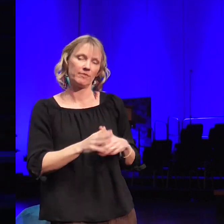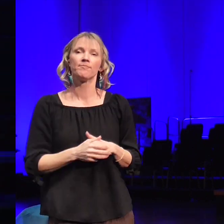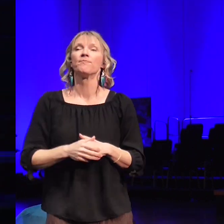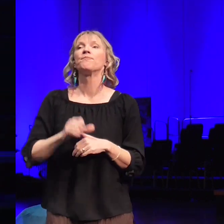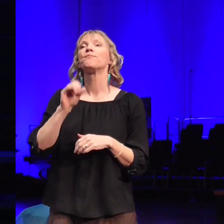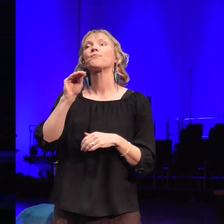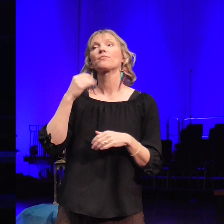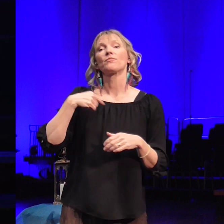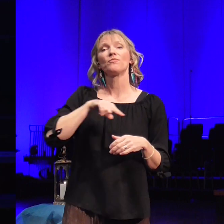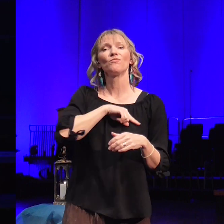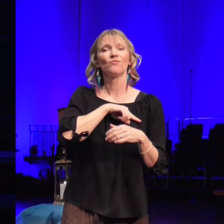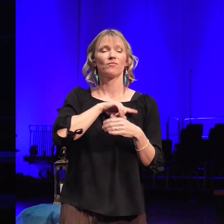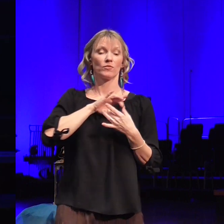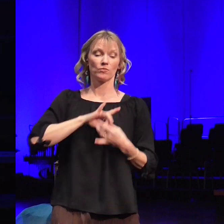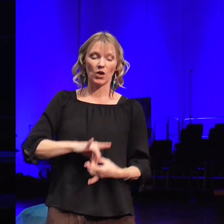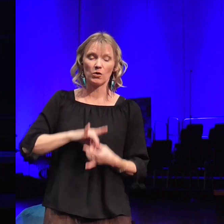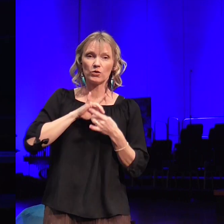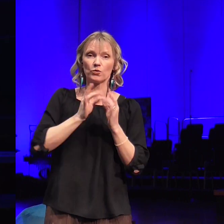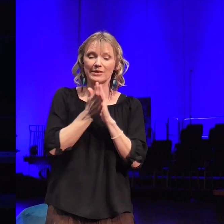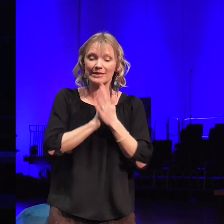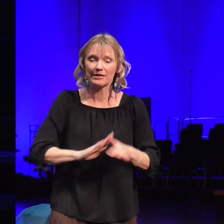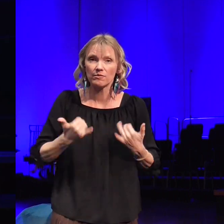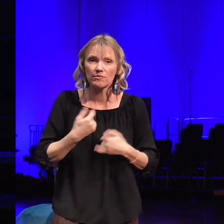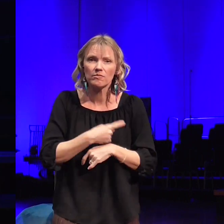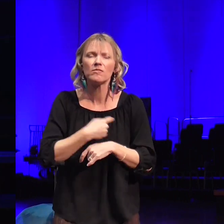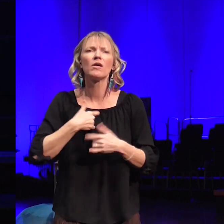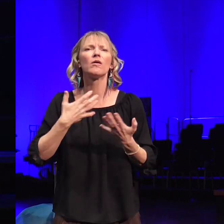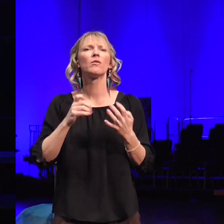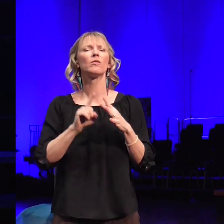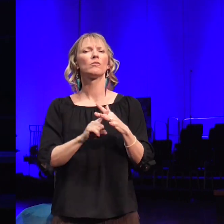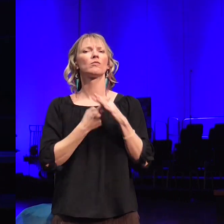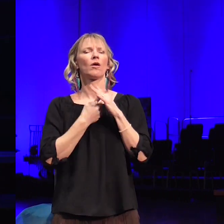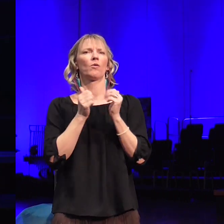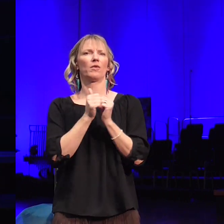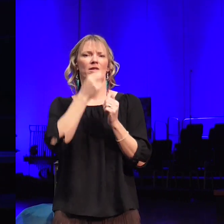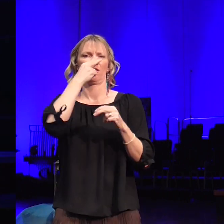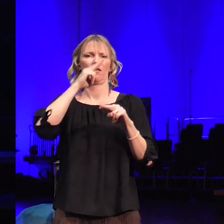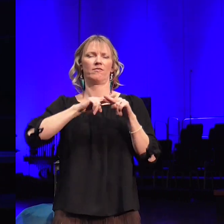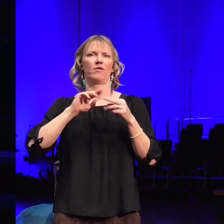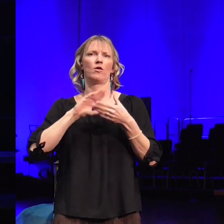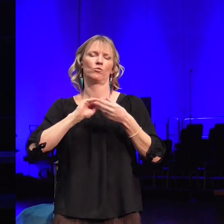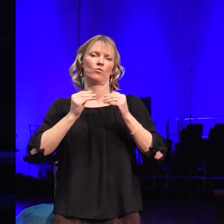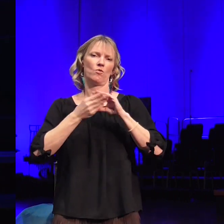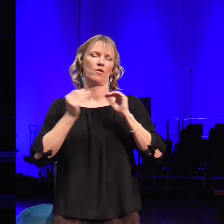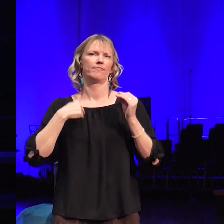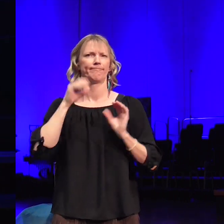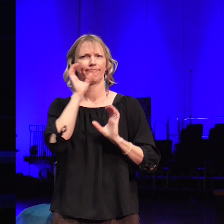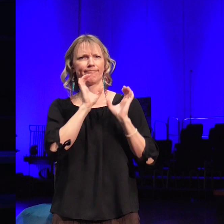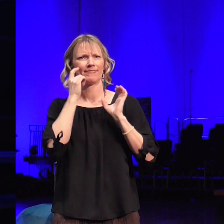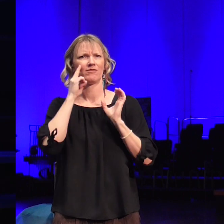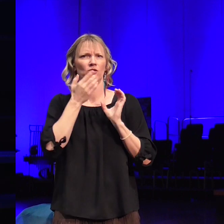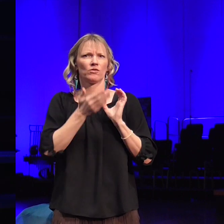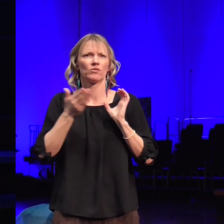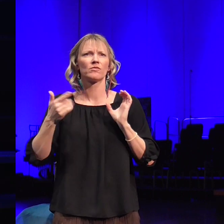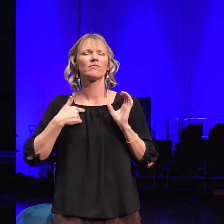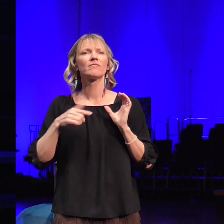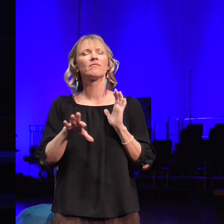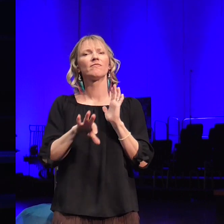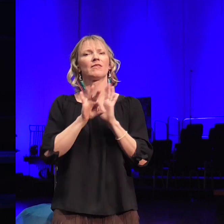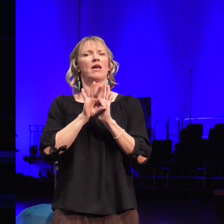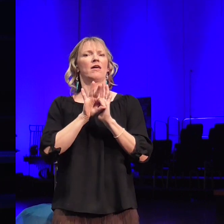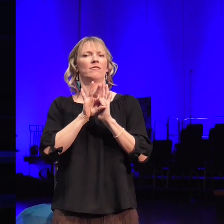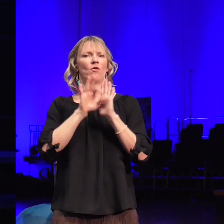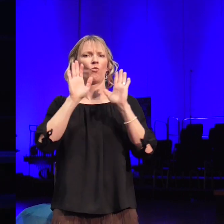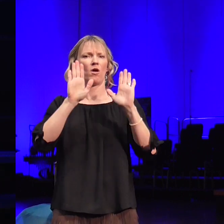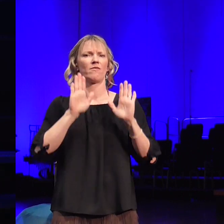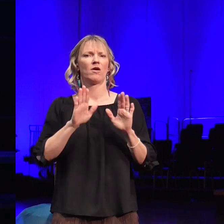so as we head into stillness today, I want to start with a fun story. As I was looking for sources, I found the